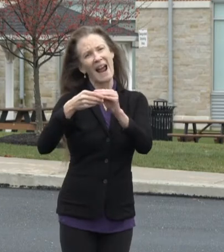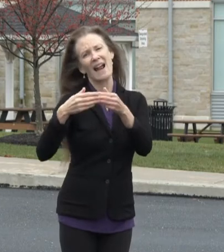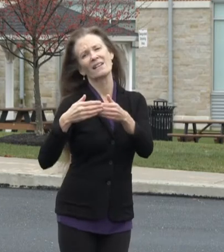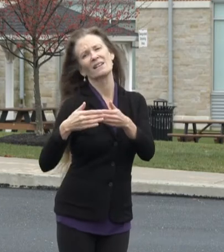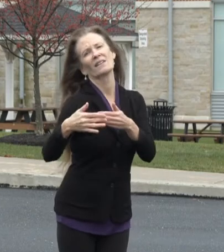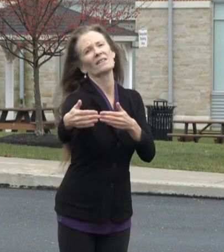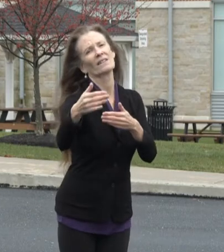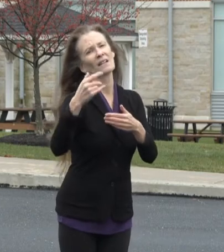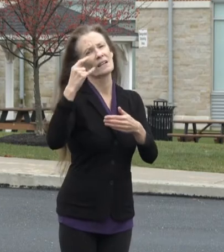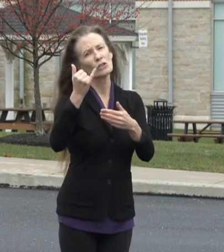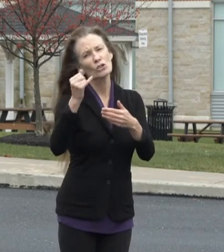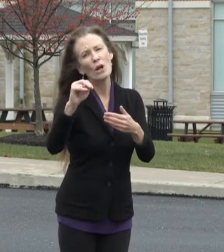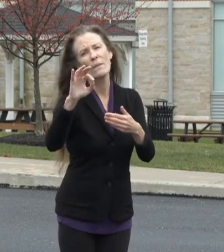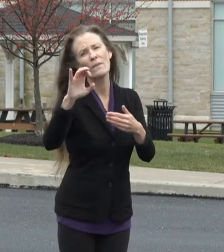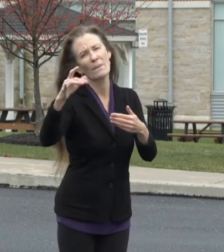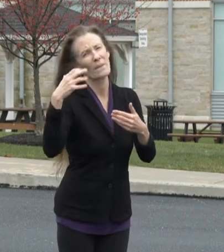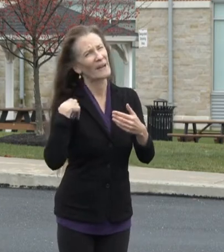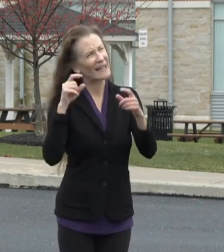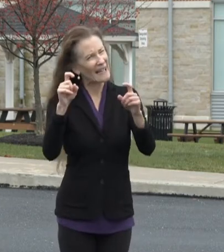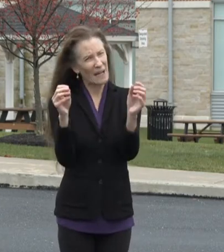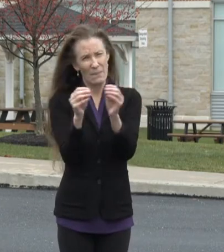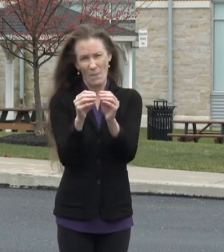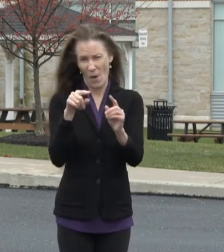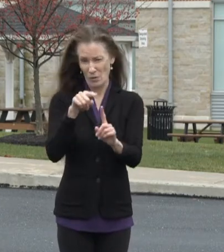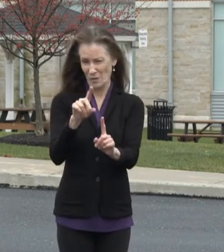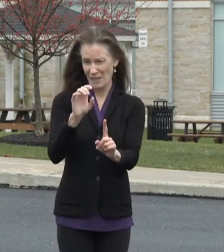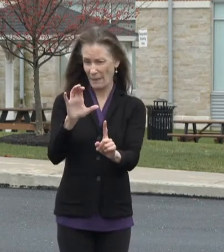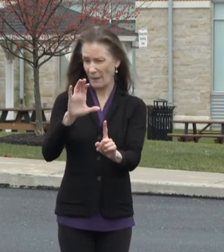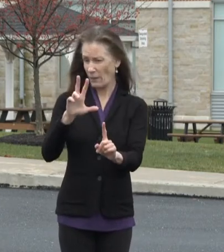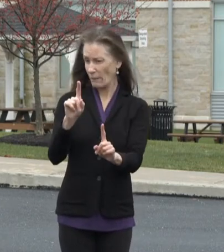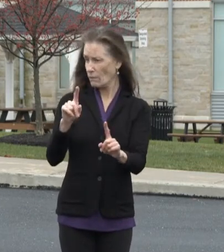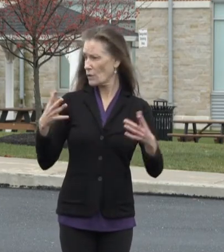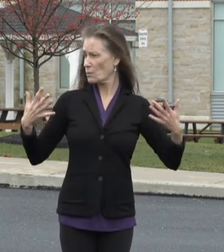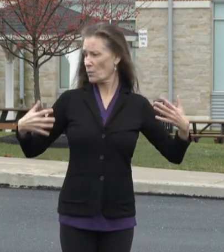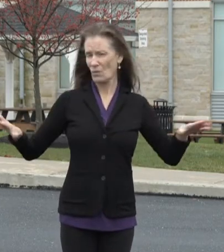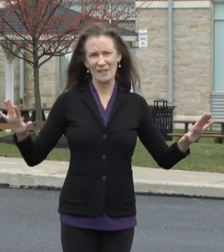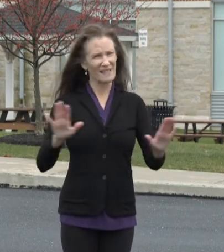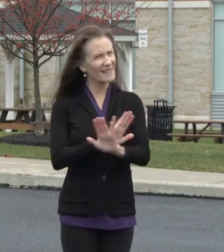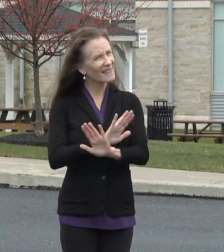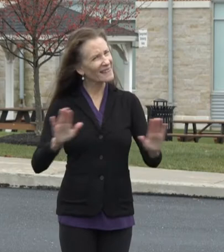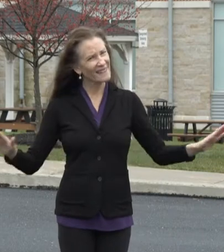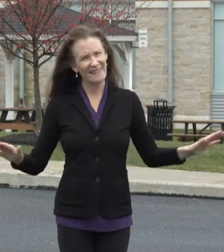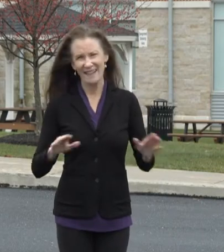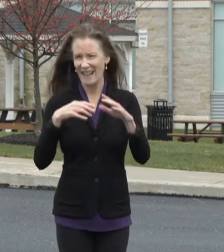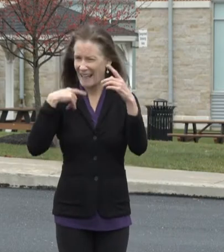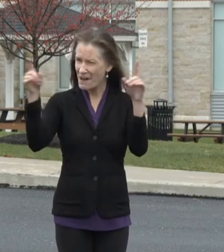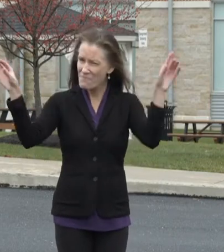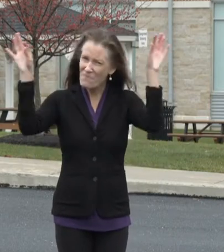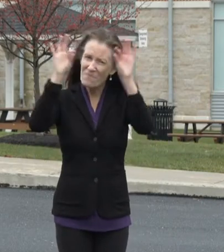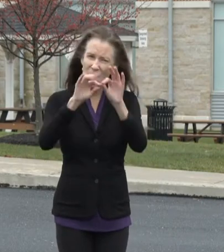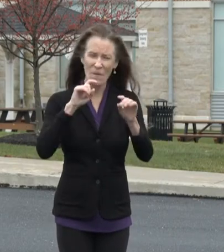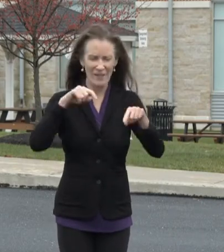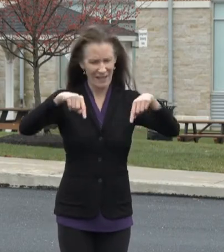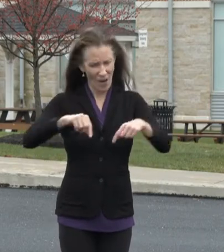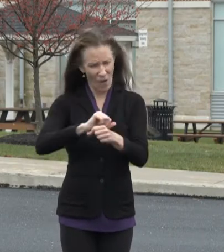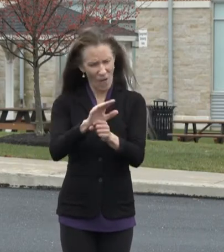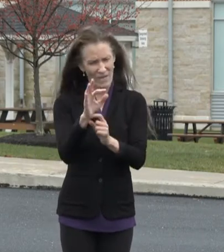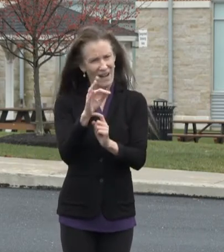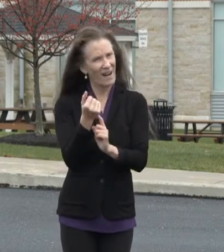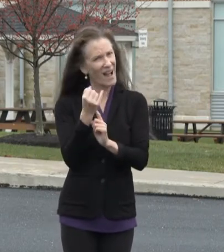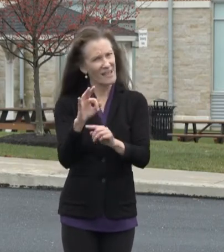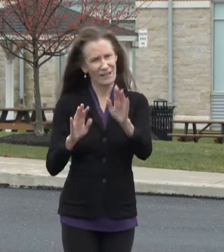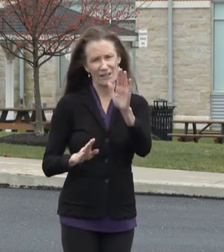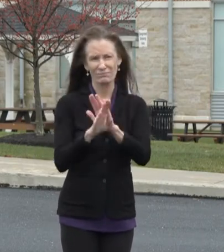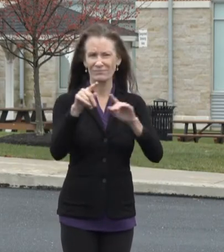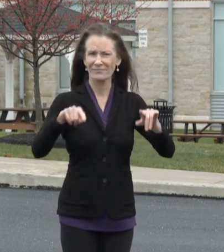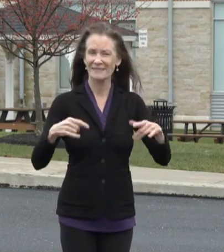Guard so they can continue their critical support for the missions regarding COVID-19. Again, I'm pleased here today, or